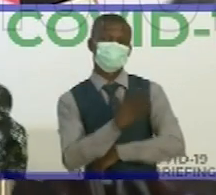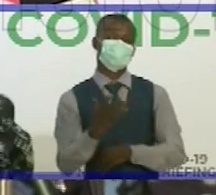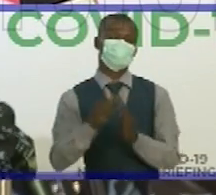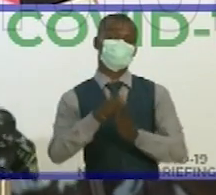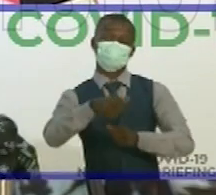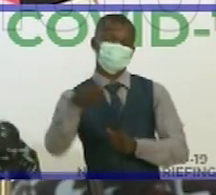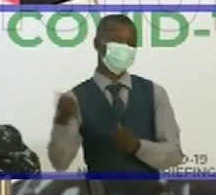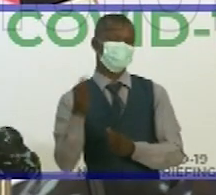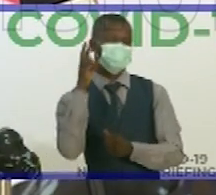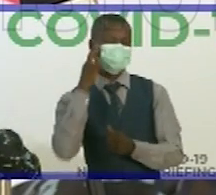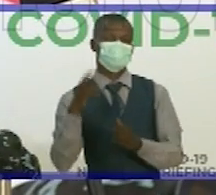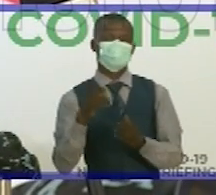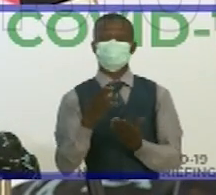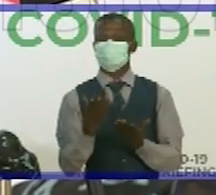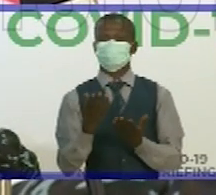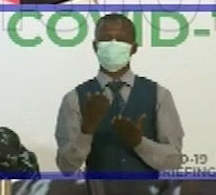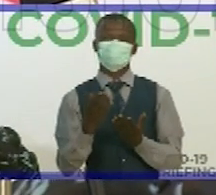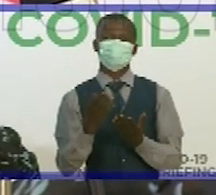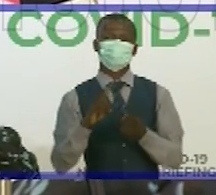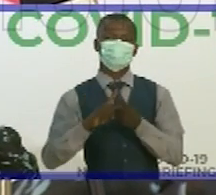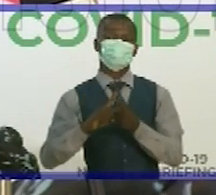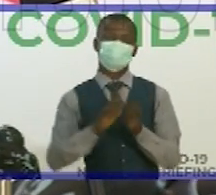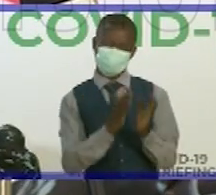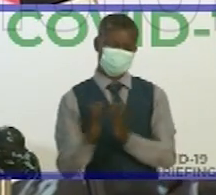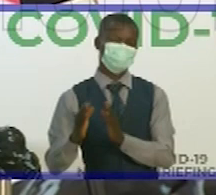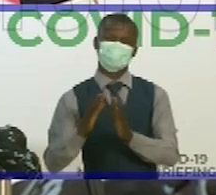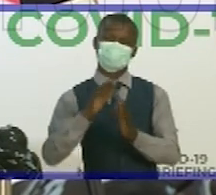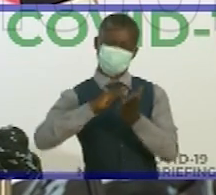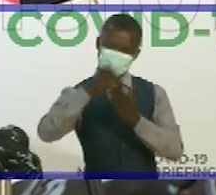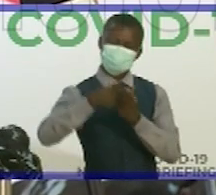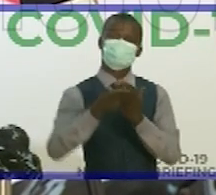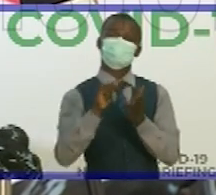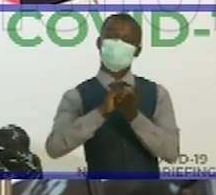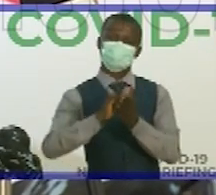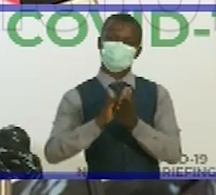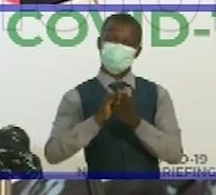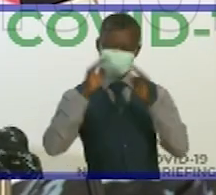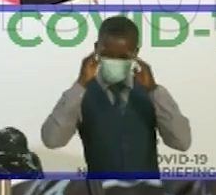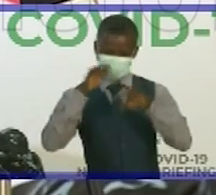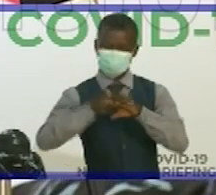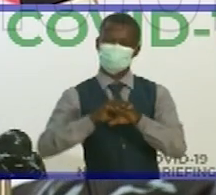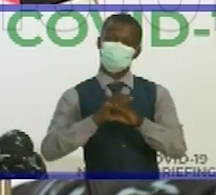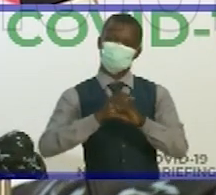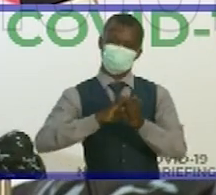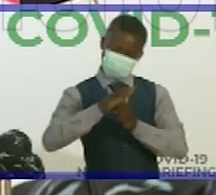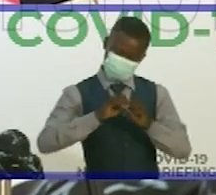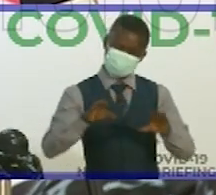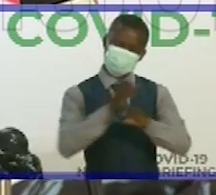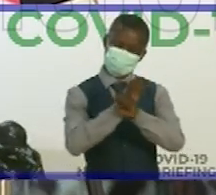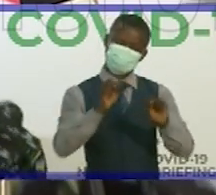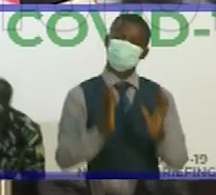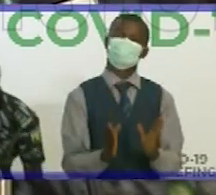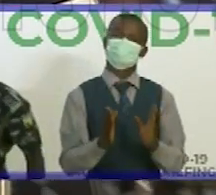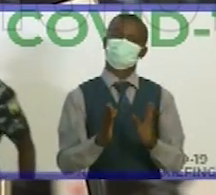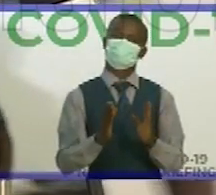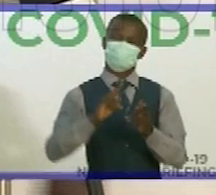mention, in order to develop COVID-related programming that features COVID survivors, religious and traditional